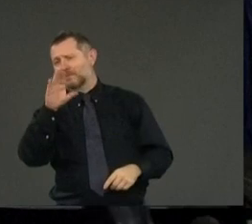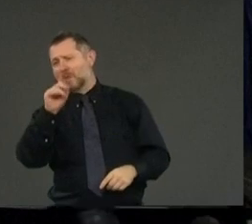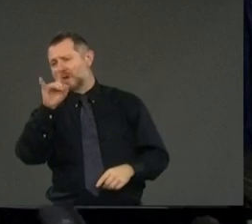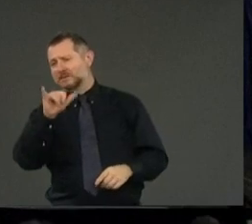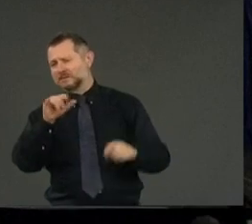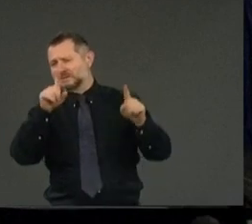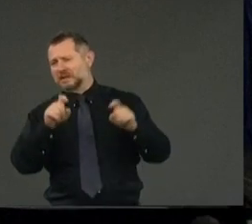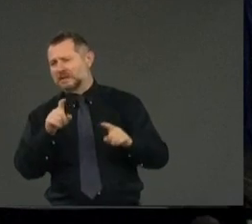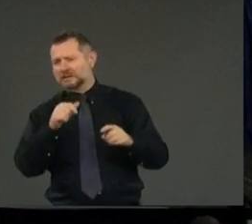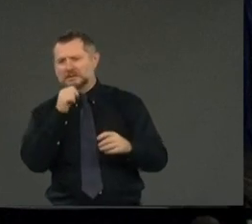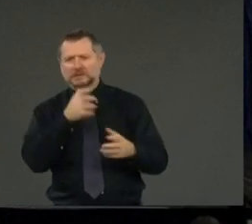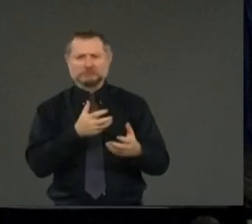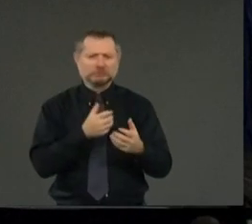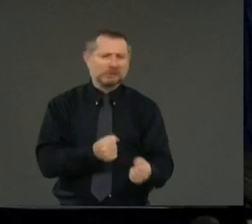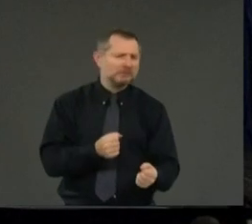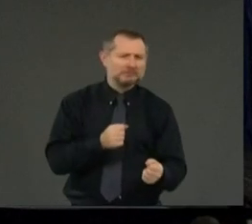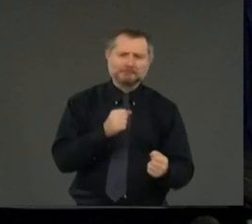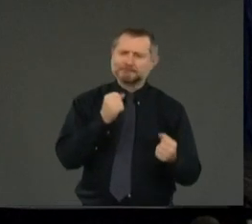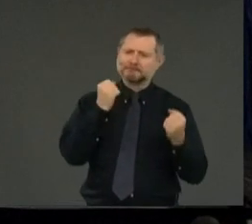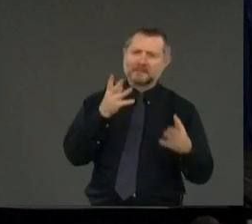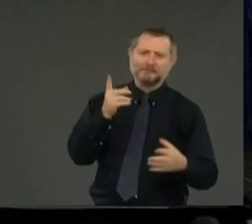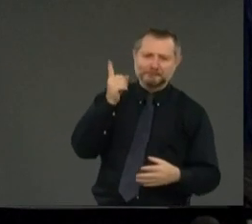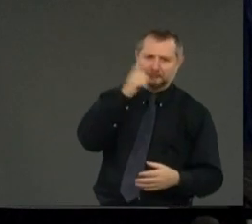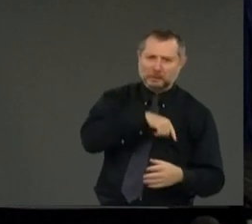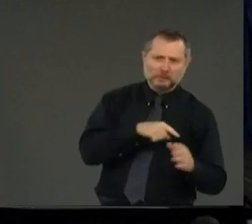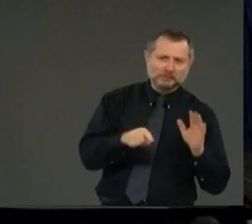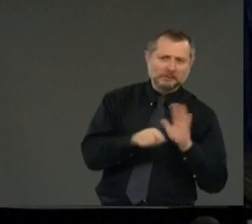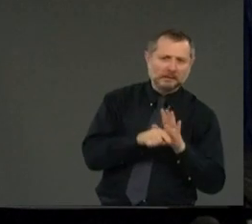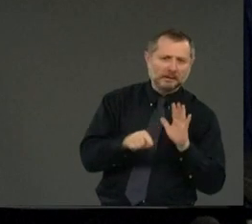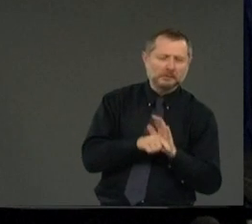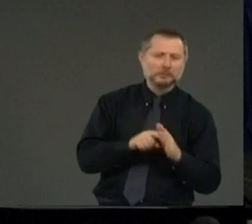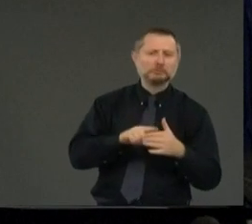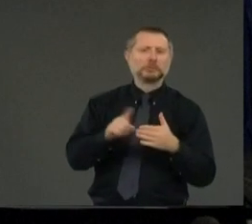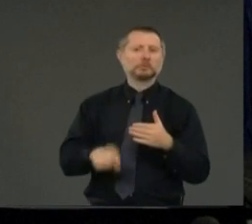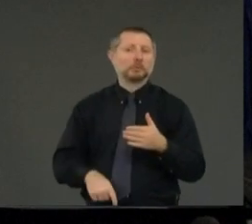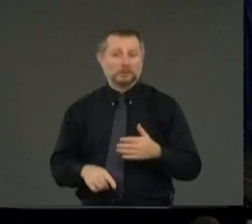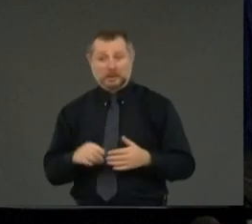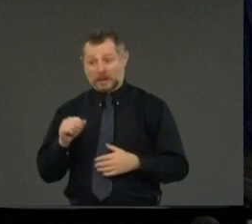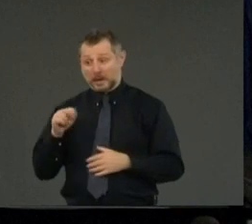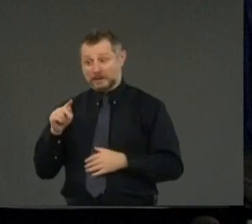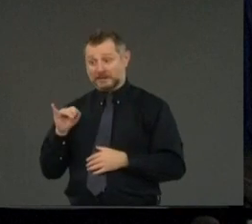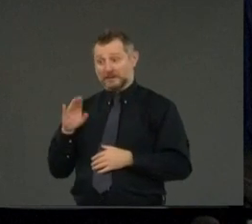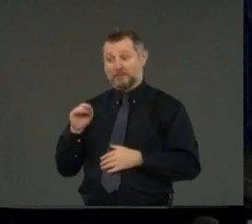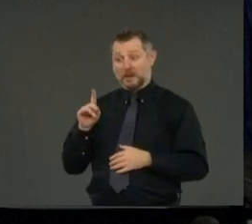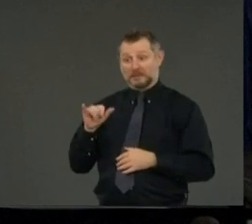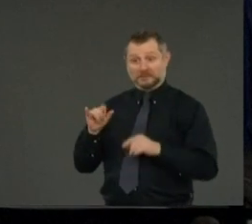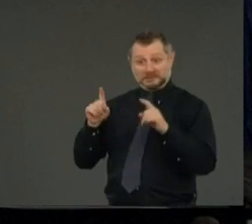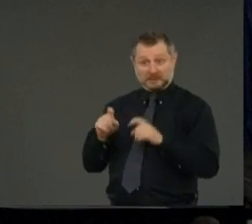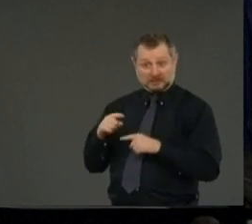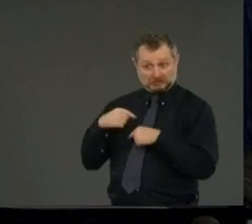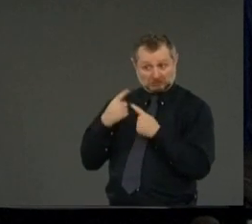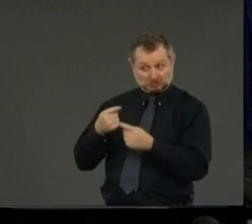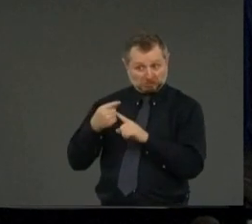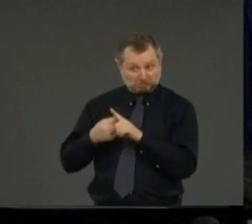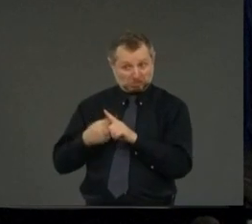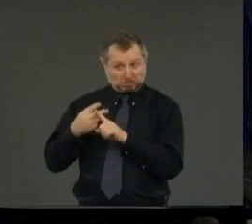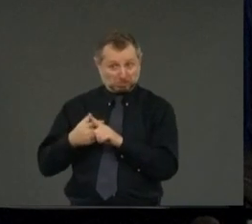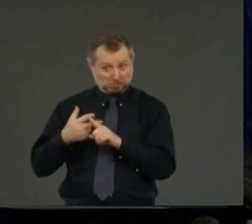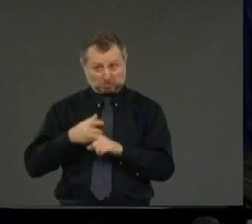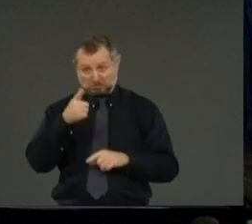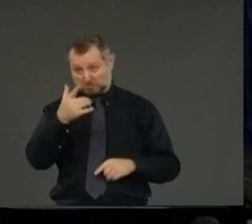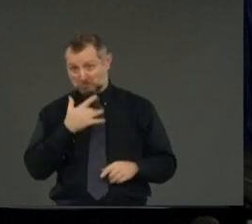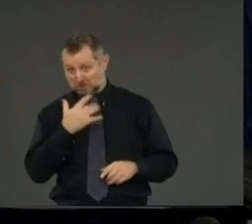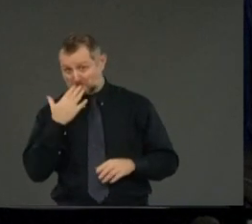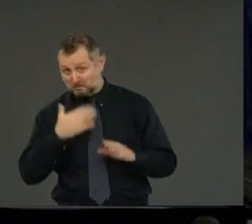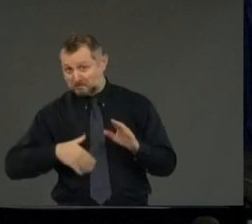false negatives, there were too many different kinds. Now that we've had antibody testing for a couple of months, do you have a fuller picture of how